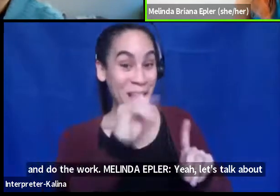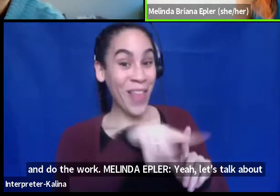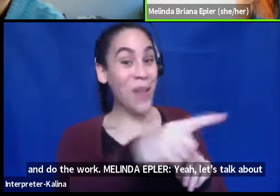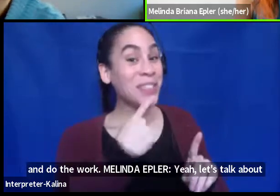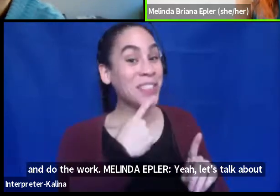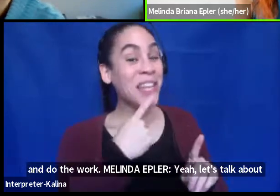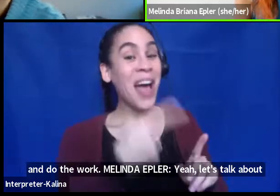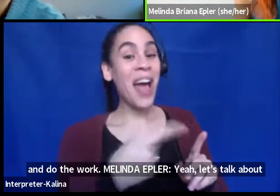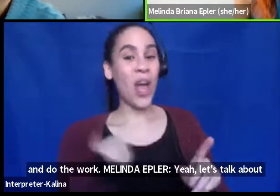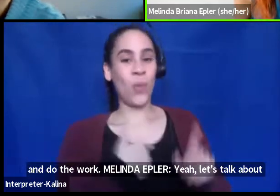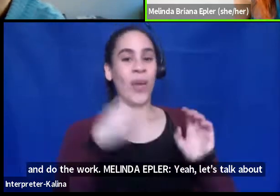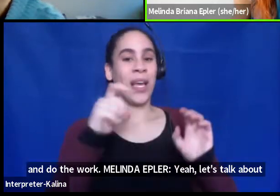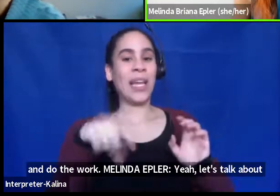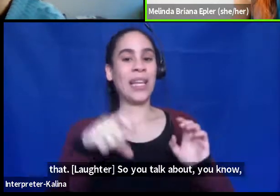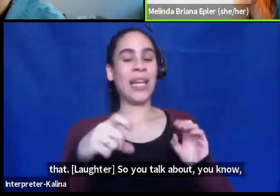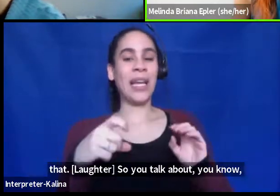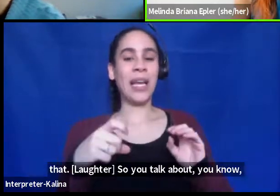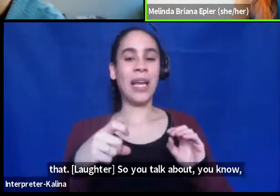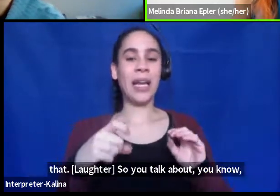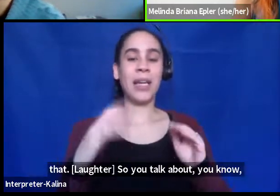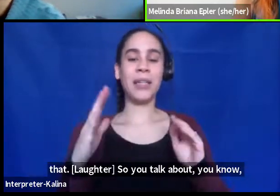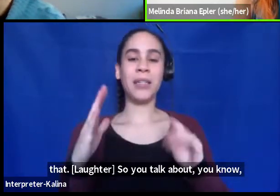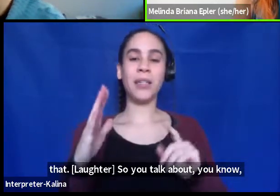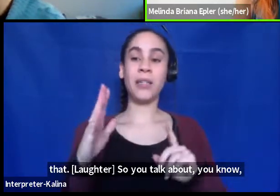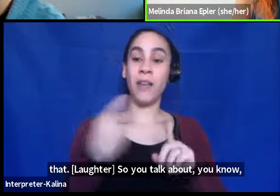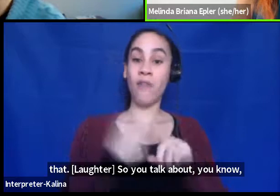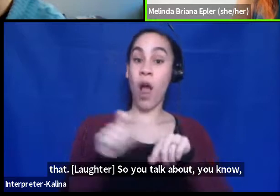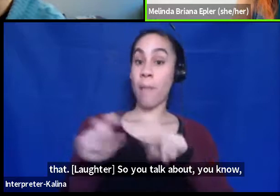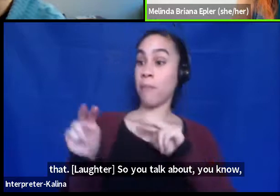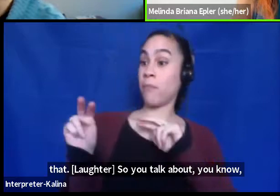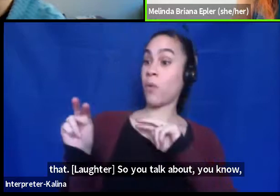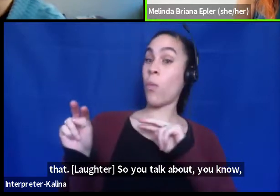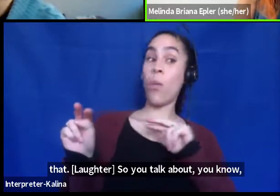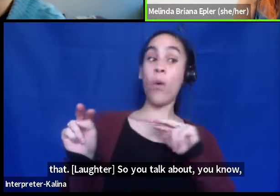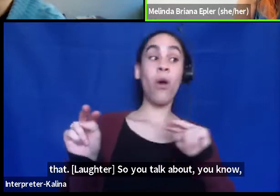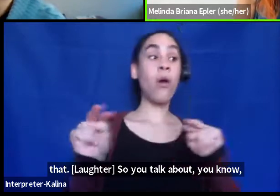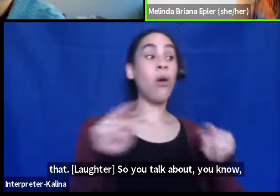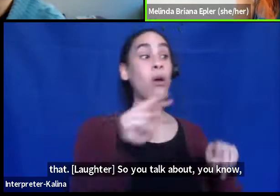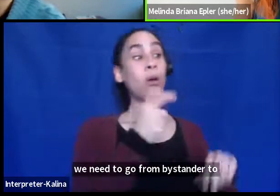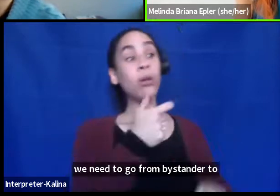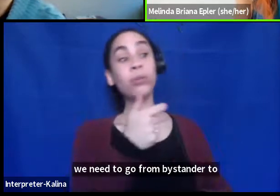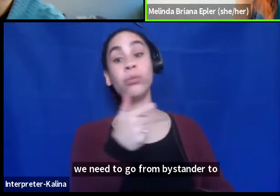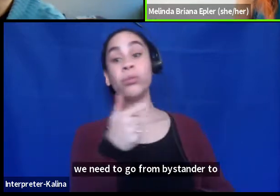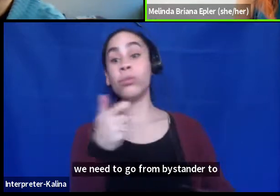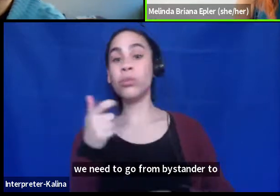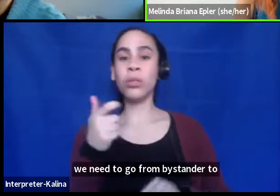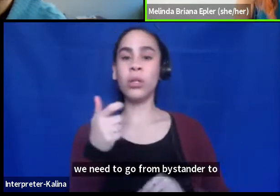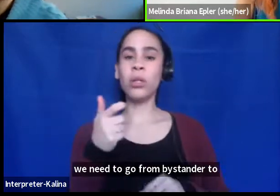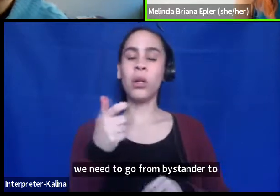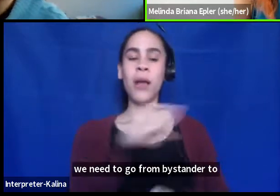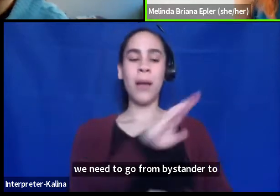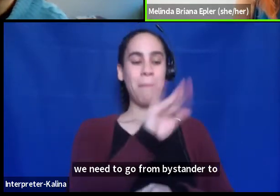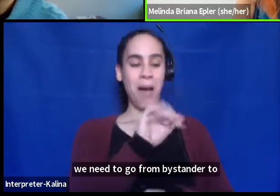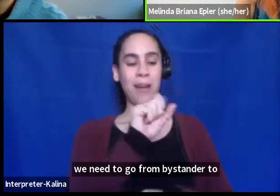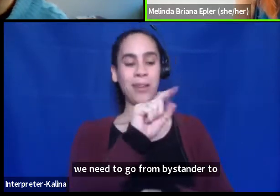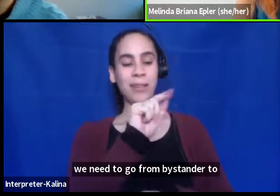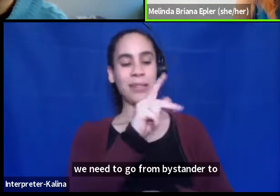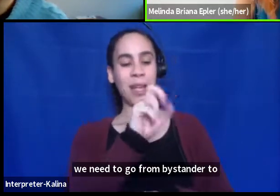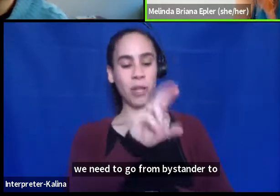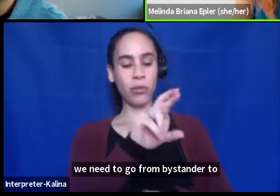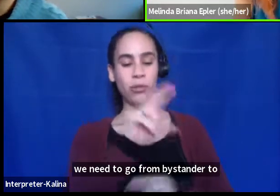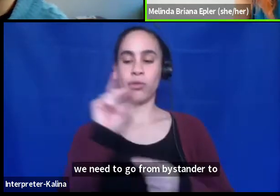from bystander to upstander, and I think that is really, I love that. What do you mean? What is that? What is an